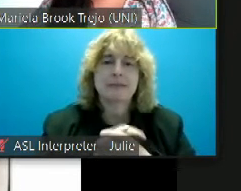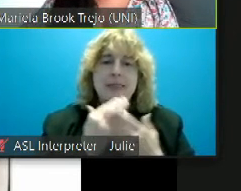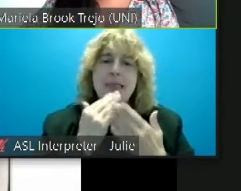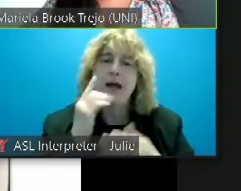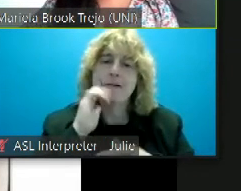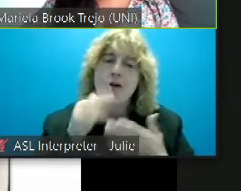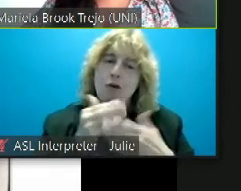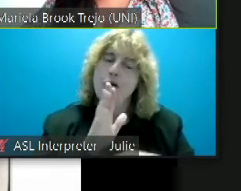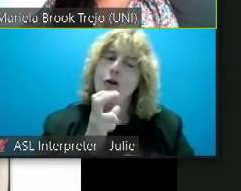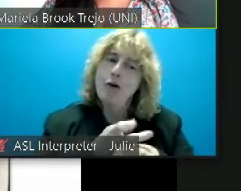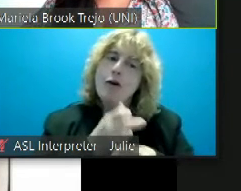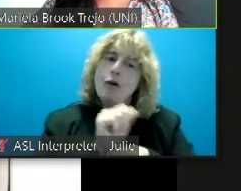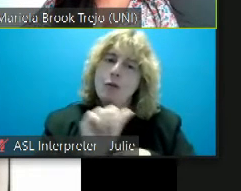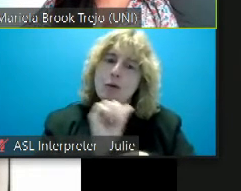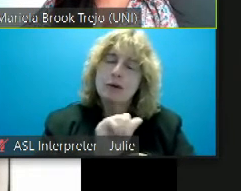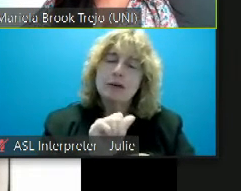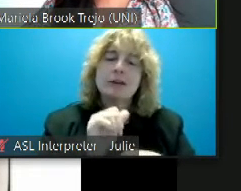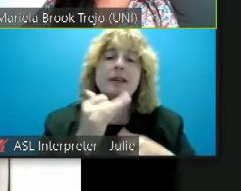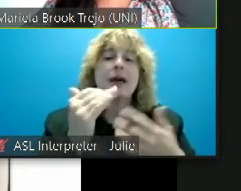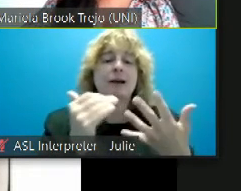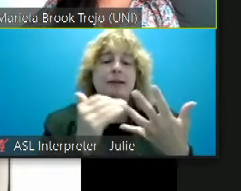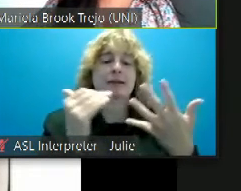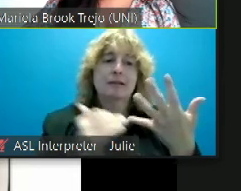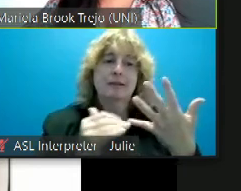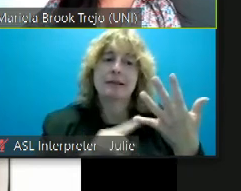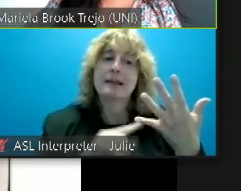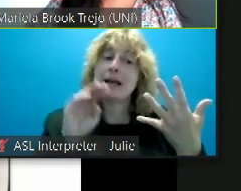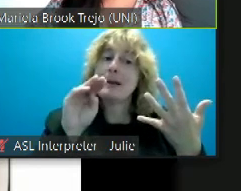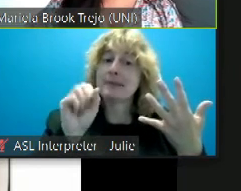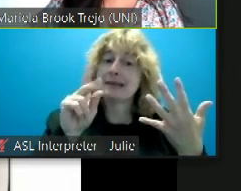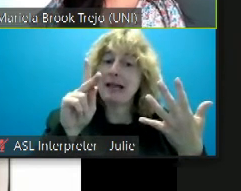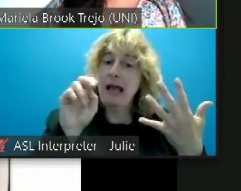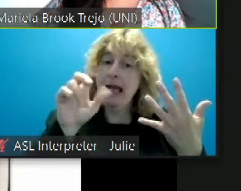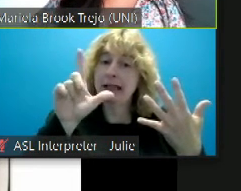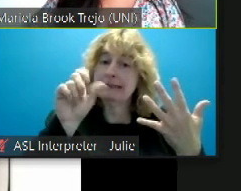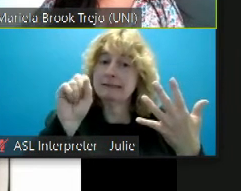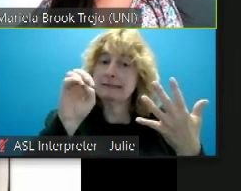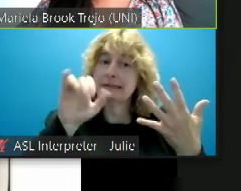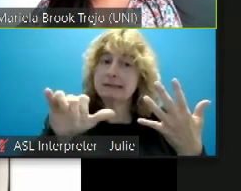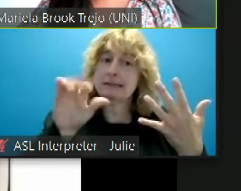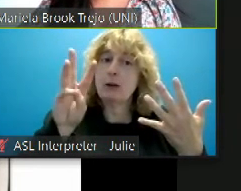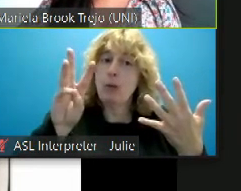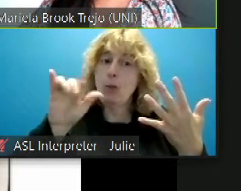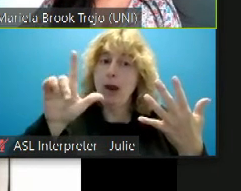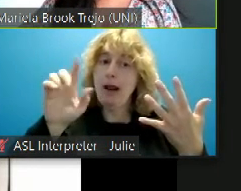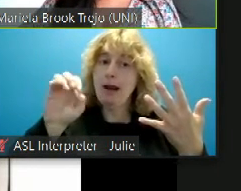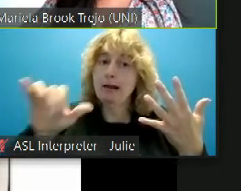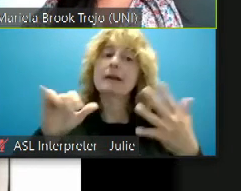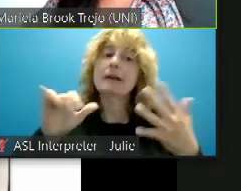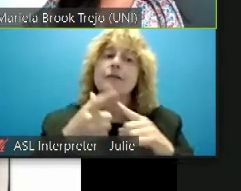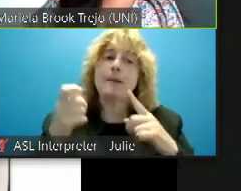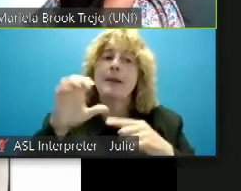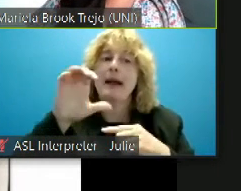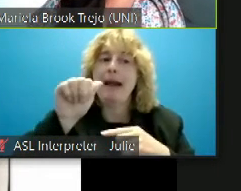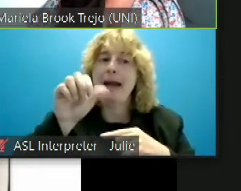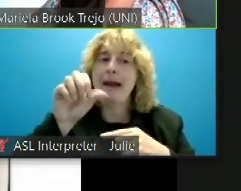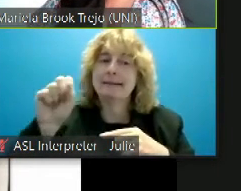Up next, we have Ms. Kelsey Willey from Cass Tech High School. She was nominated by Lindsey.